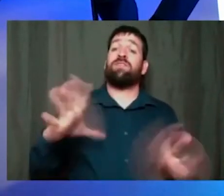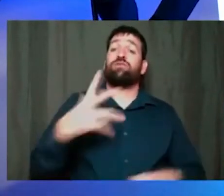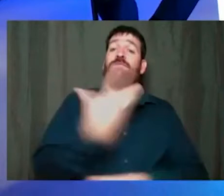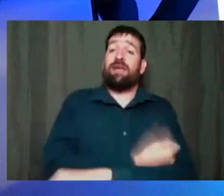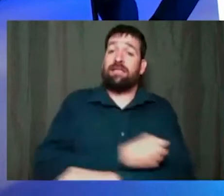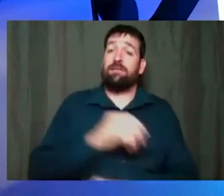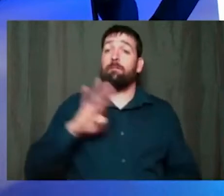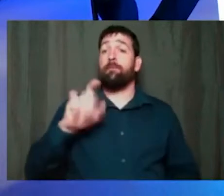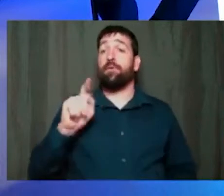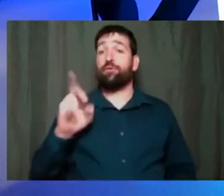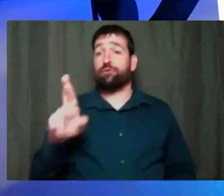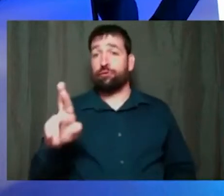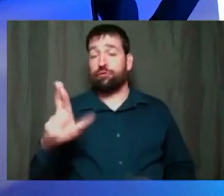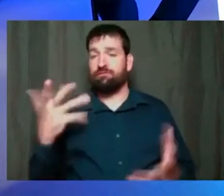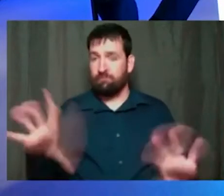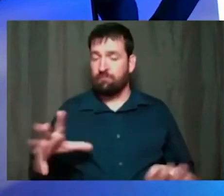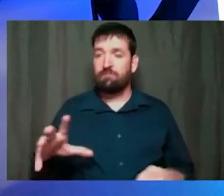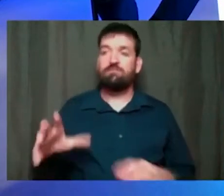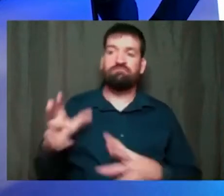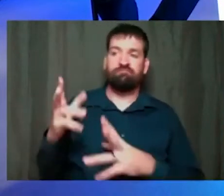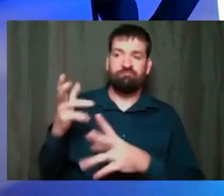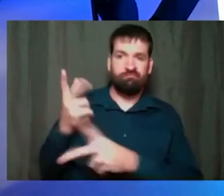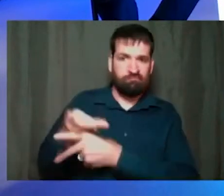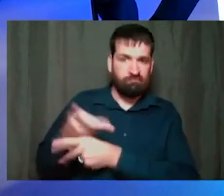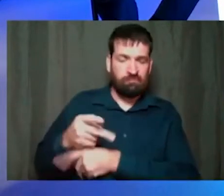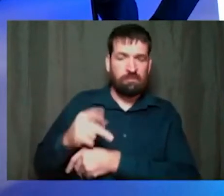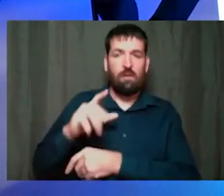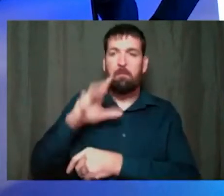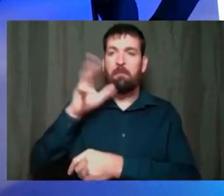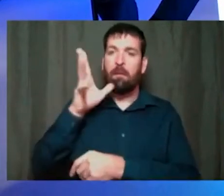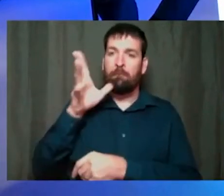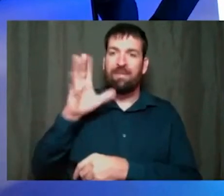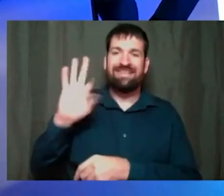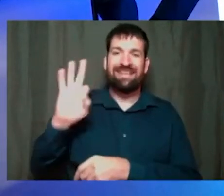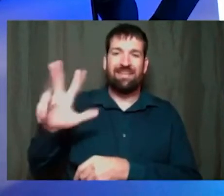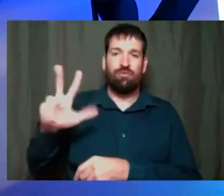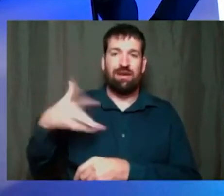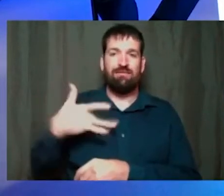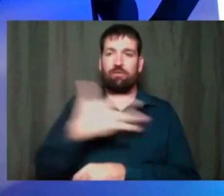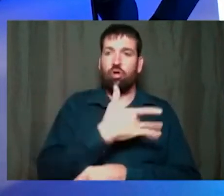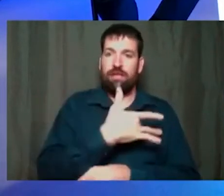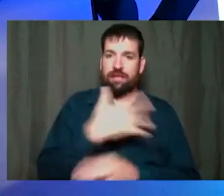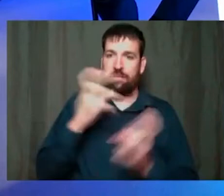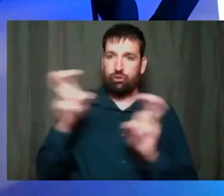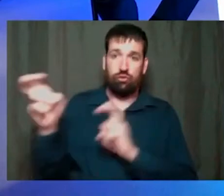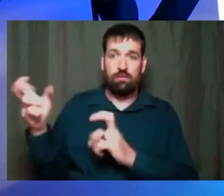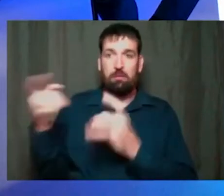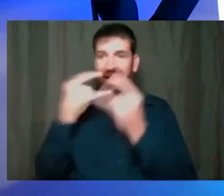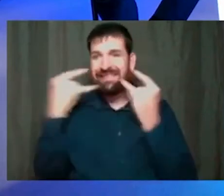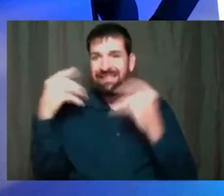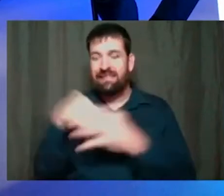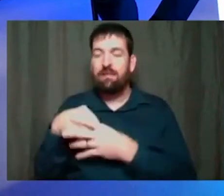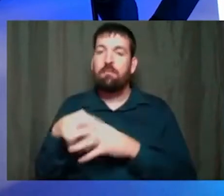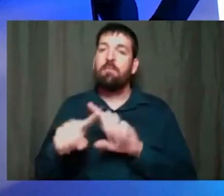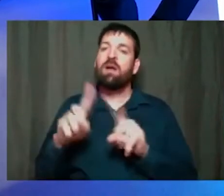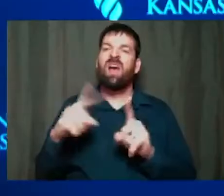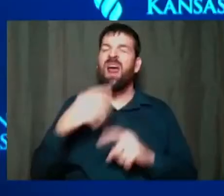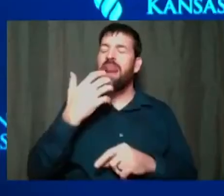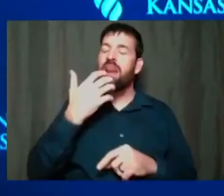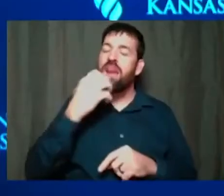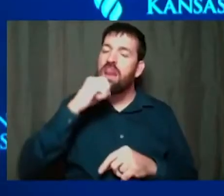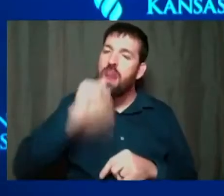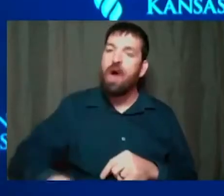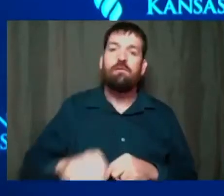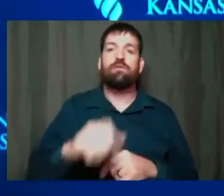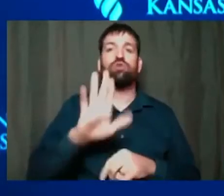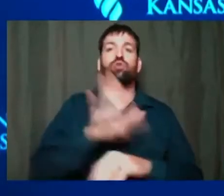for her 93-year-old mom who has some cardiac issues. She masks indoors, but she says, I love to sing. So does this guy, right? Choir is